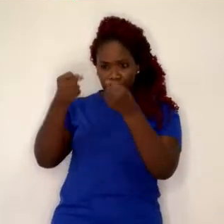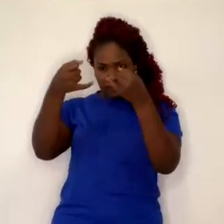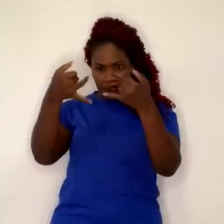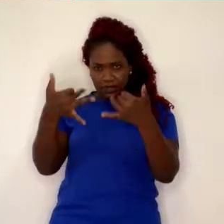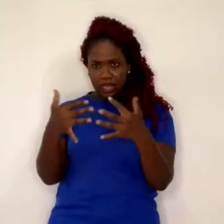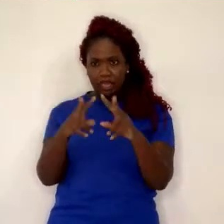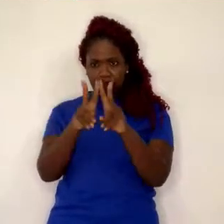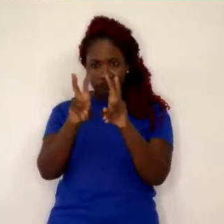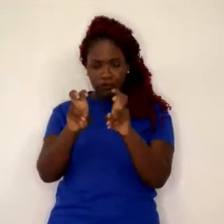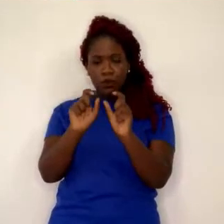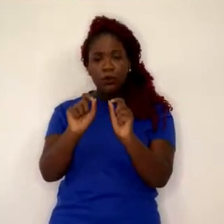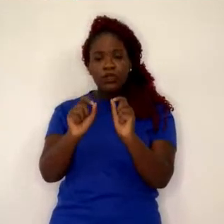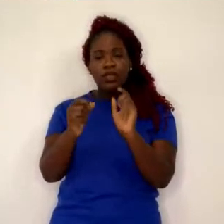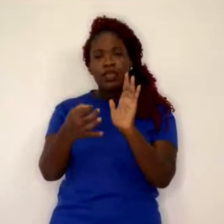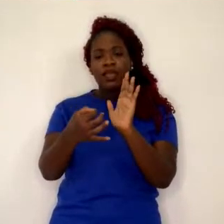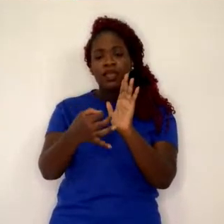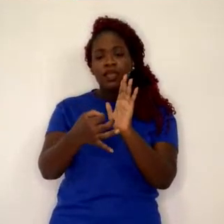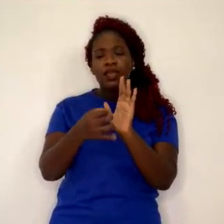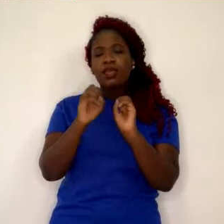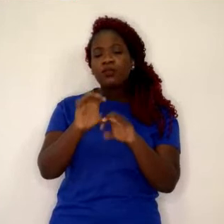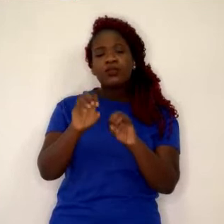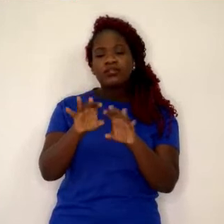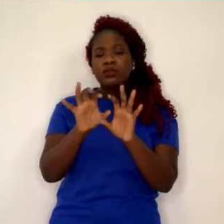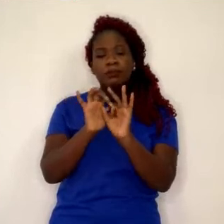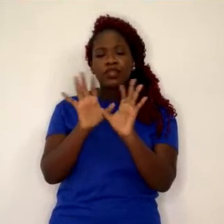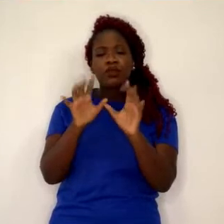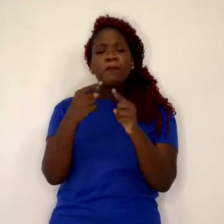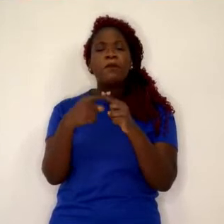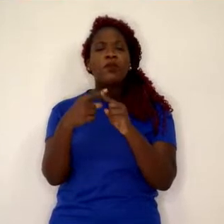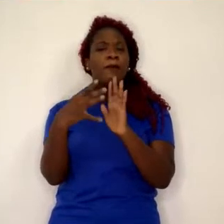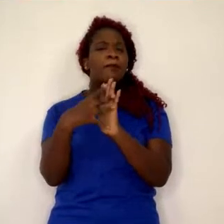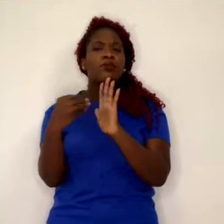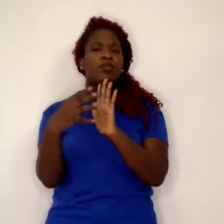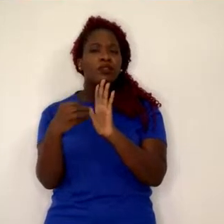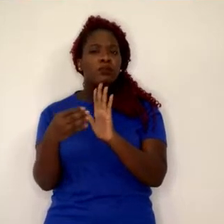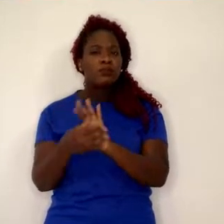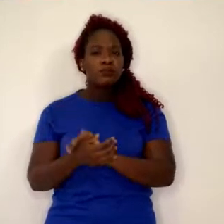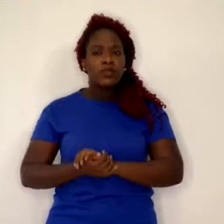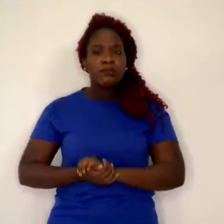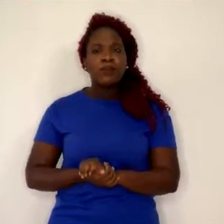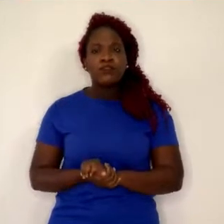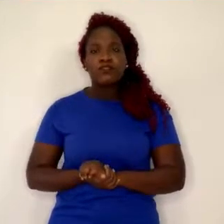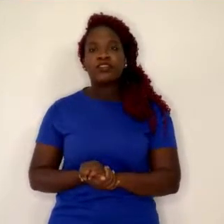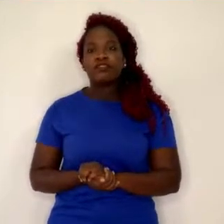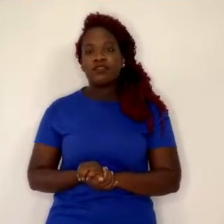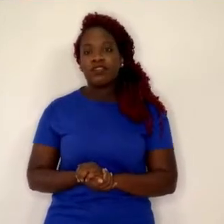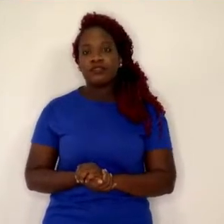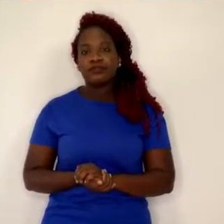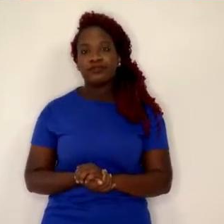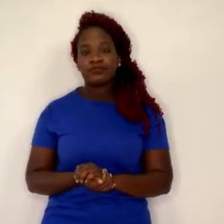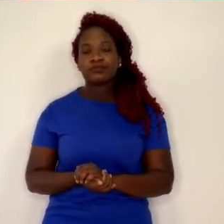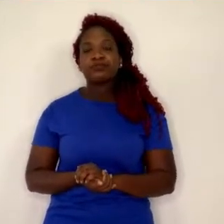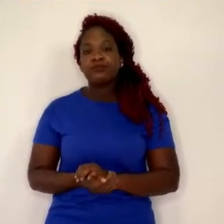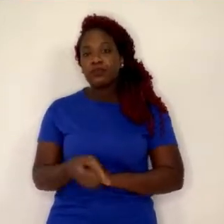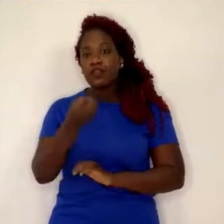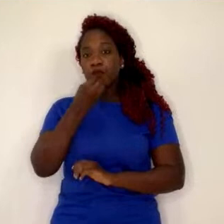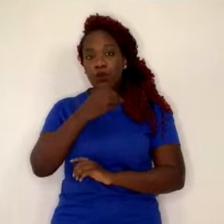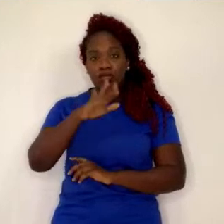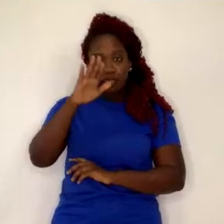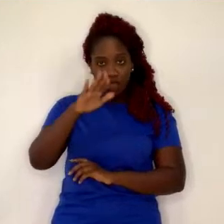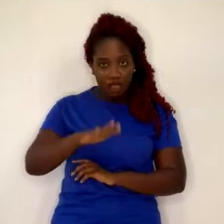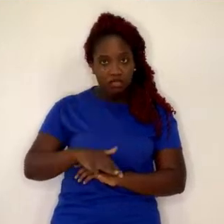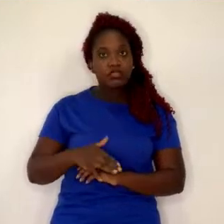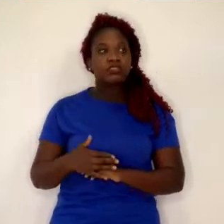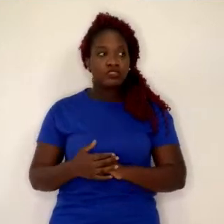to promote freedom. So what is a school? What kind of model is that?